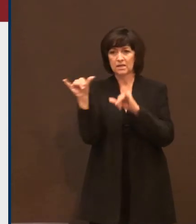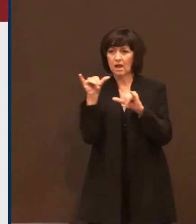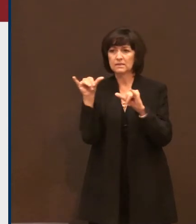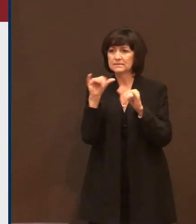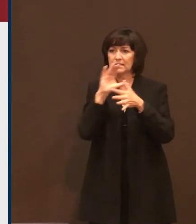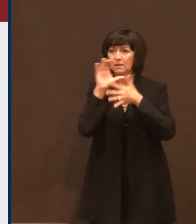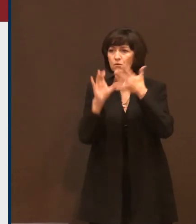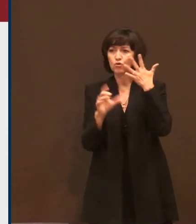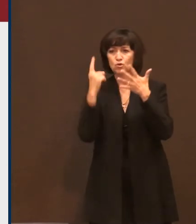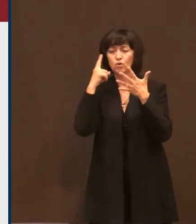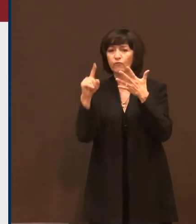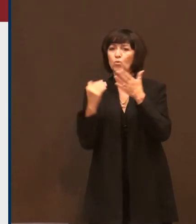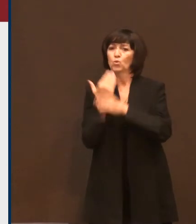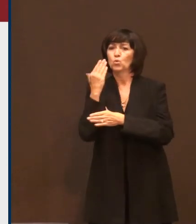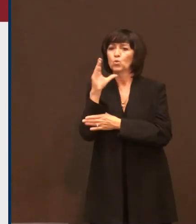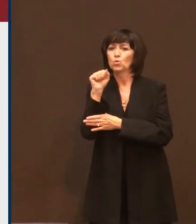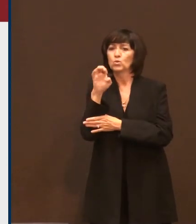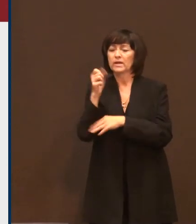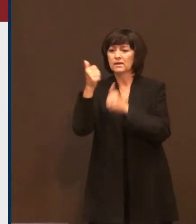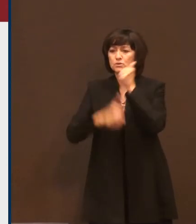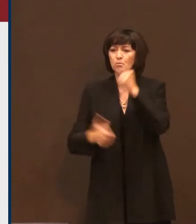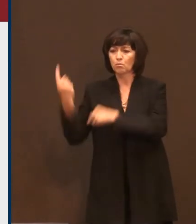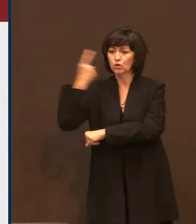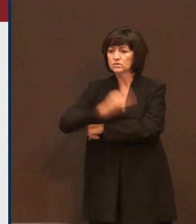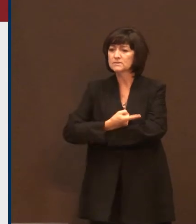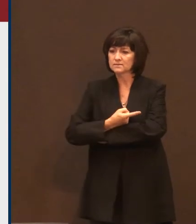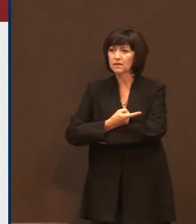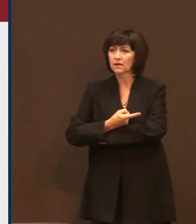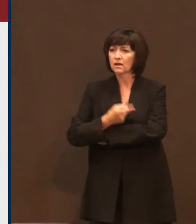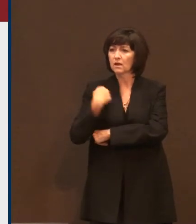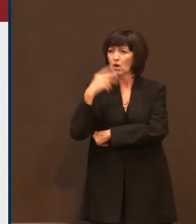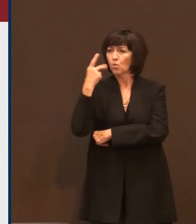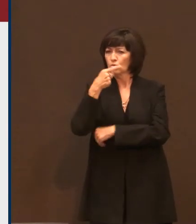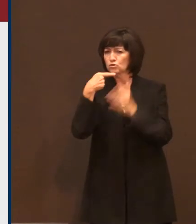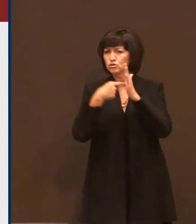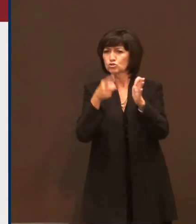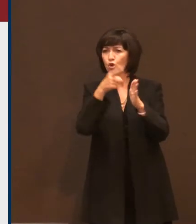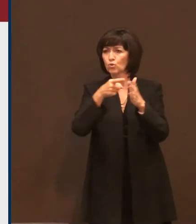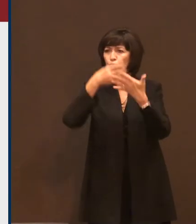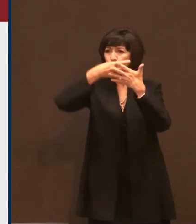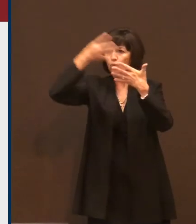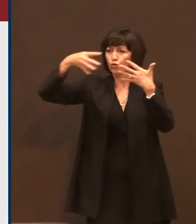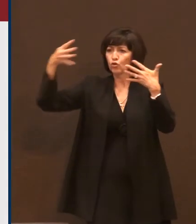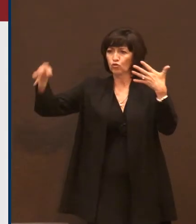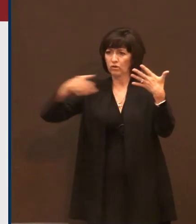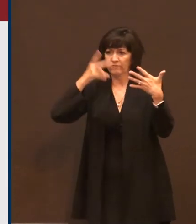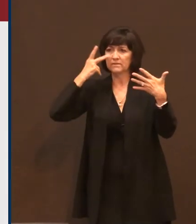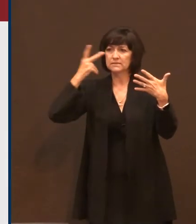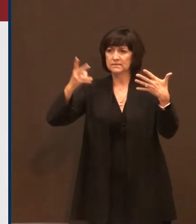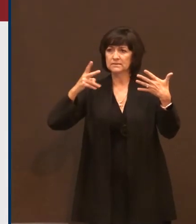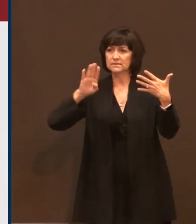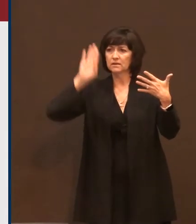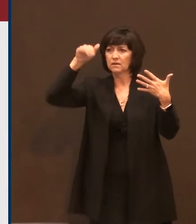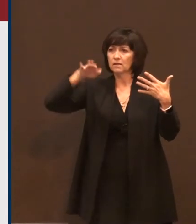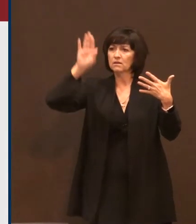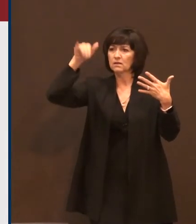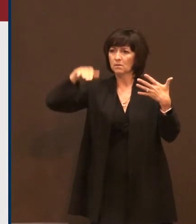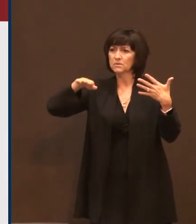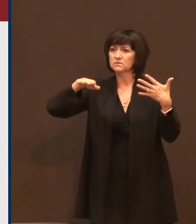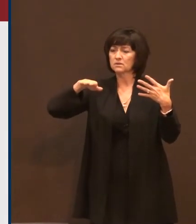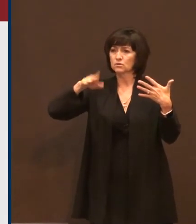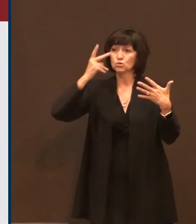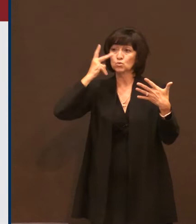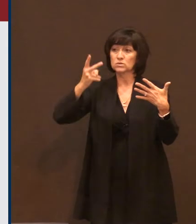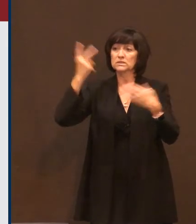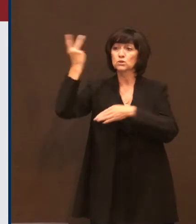for new cases per day. Let's show the graph, and you can see the up and down new cases per day. And we've got basically 2